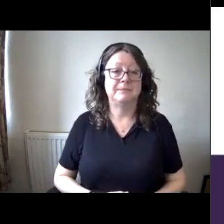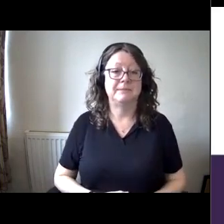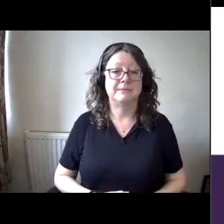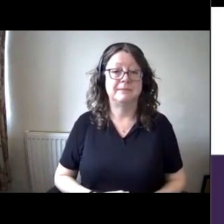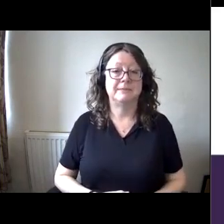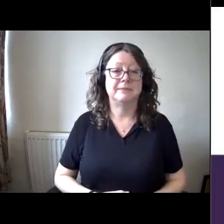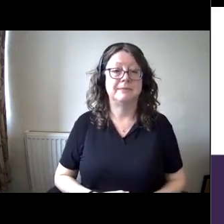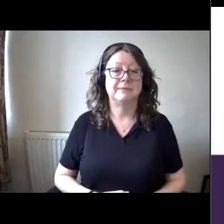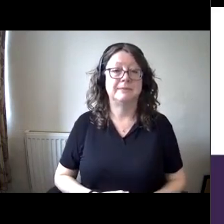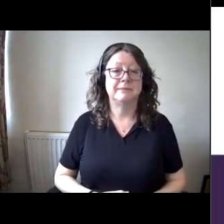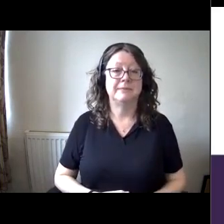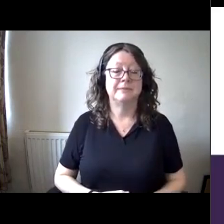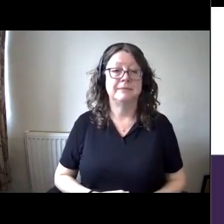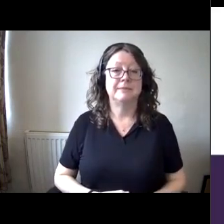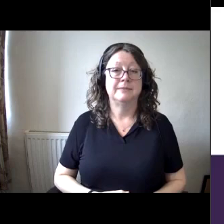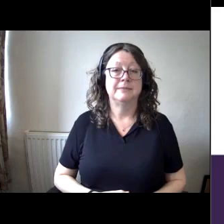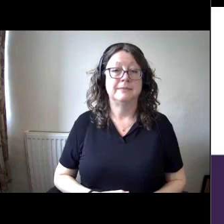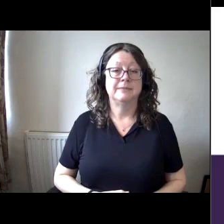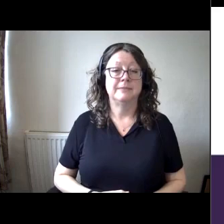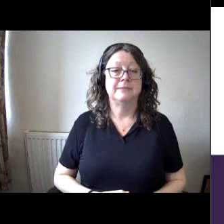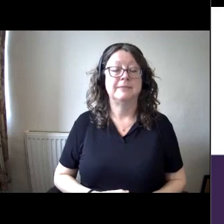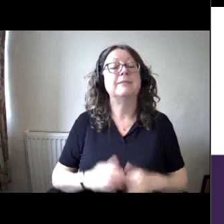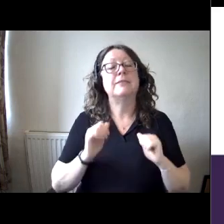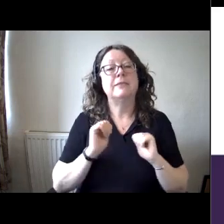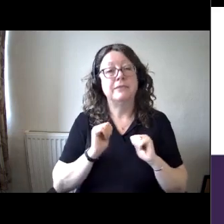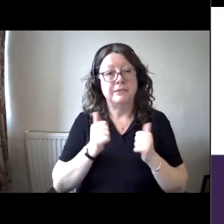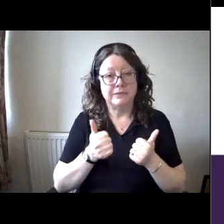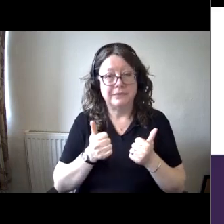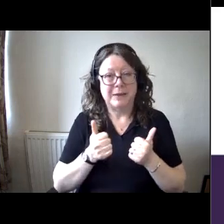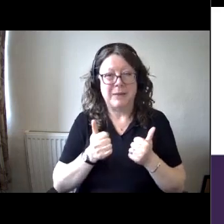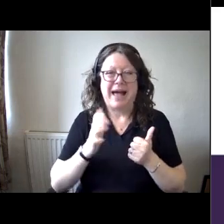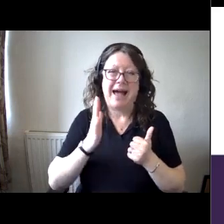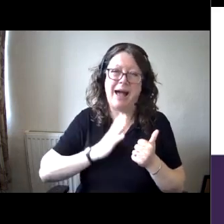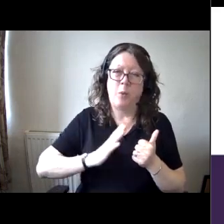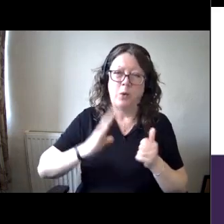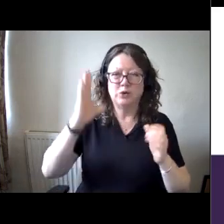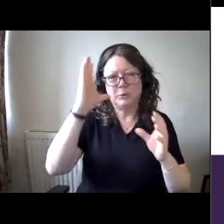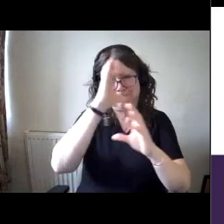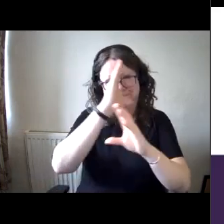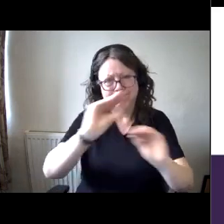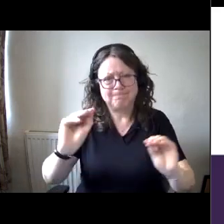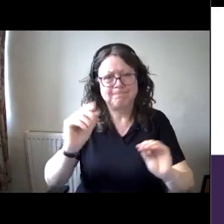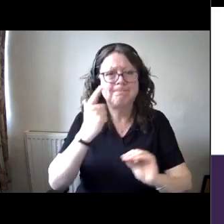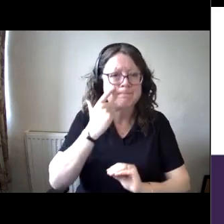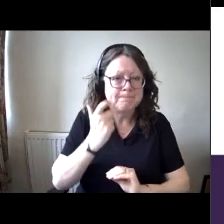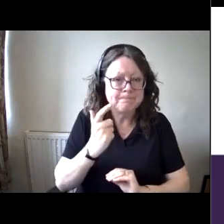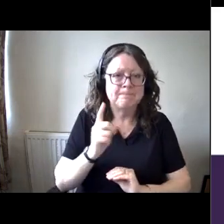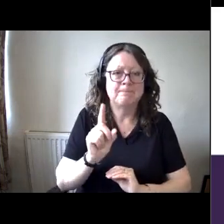Okay, so I do want to give a brief caveat here